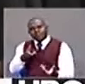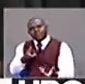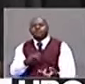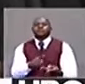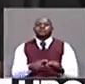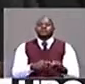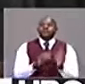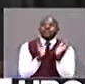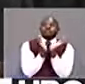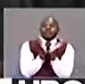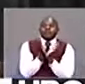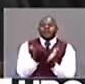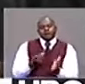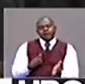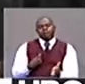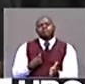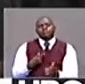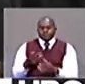But he still has an opportunity.